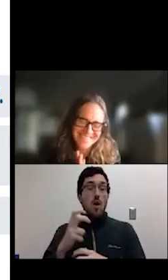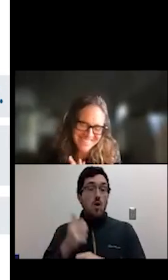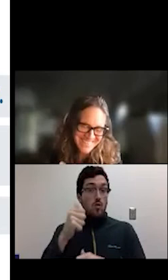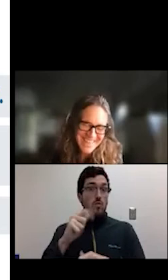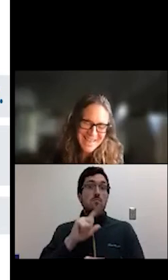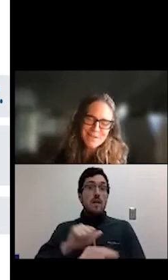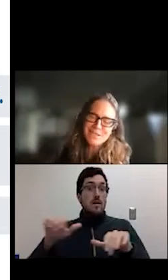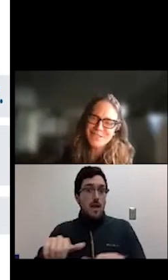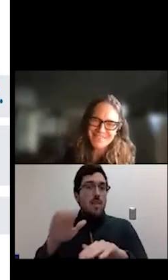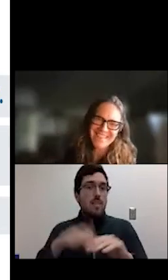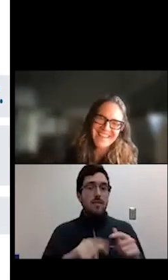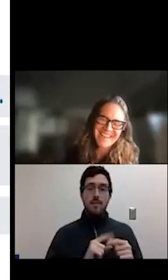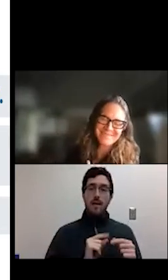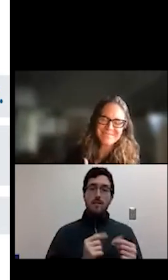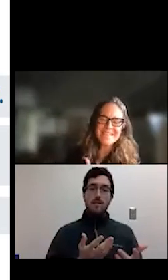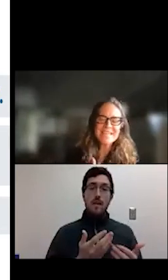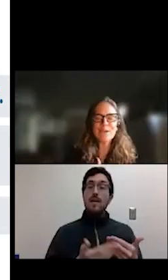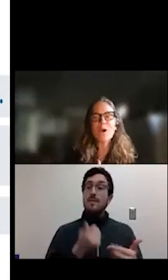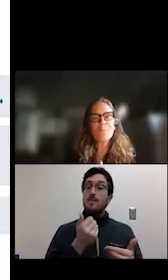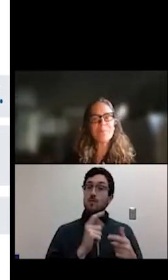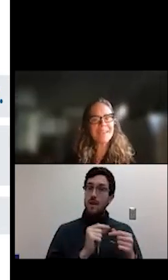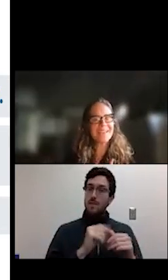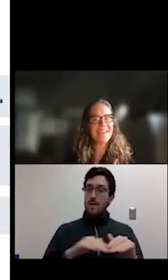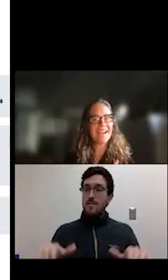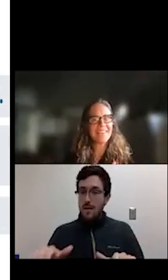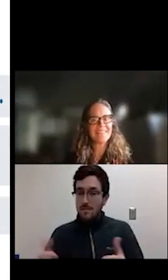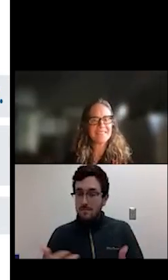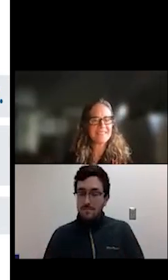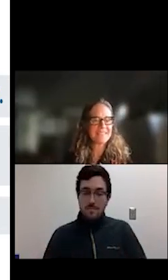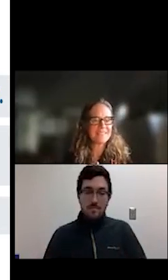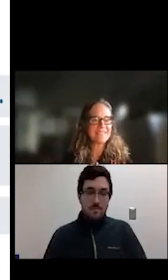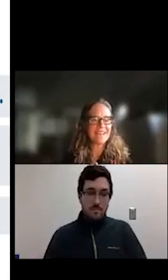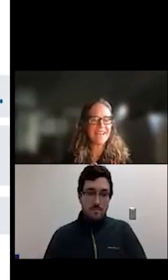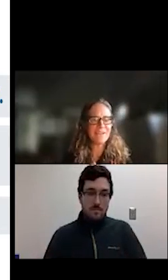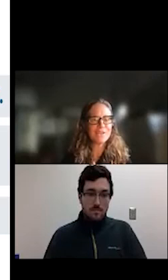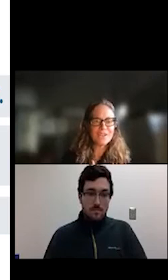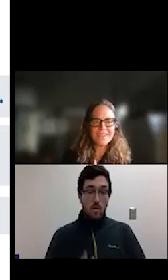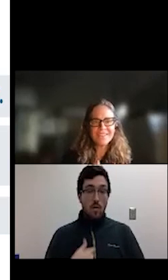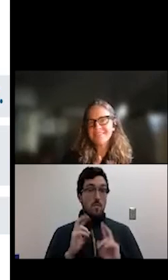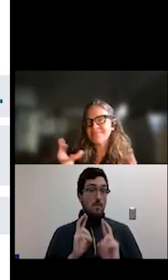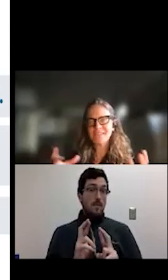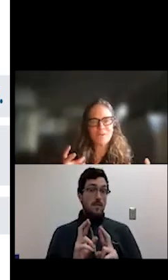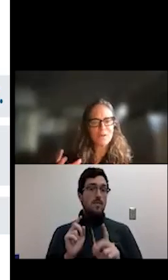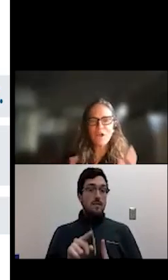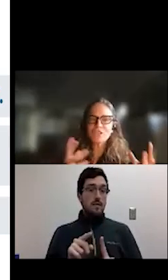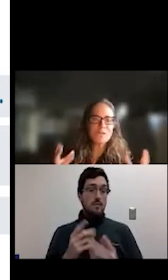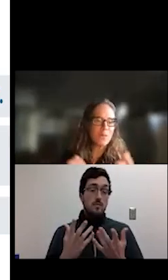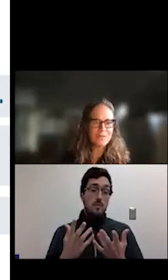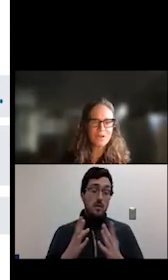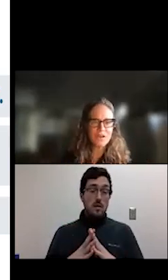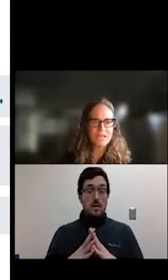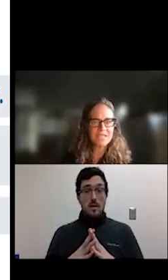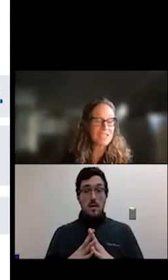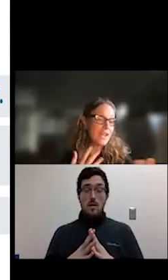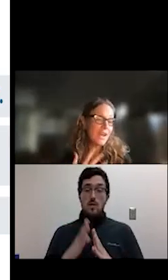done than said, much easier said than done. So I'm hoping that this is a good, a